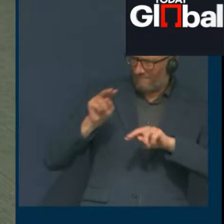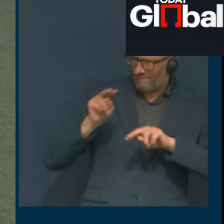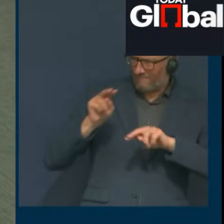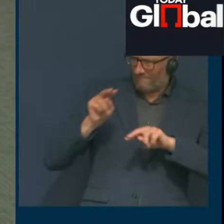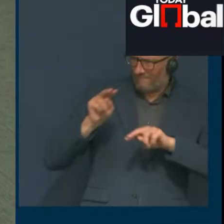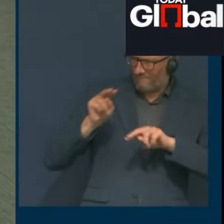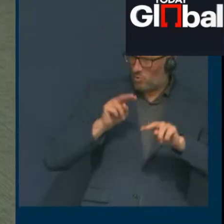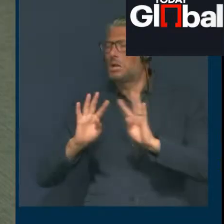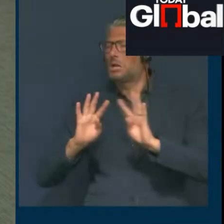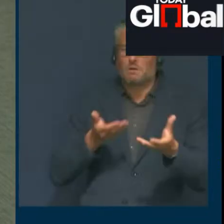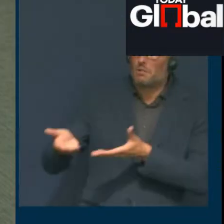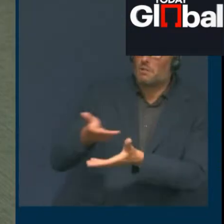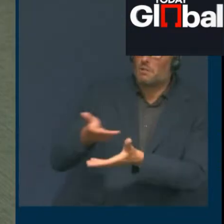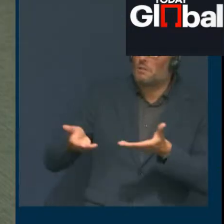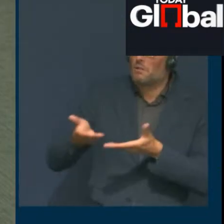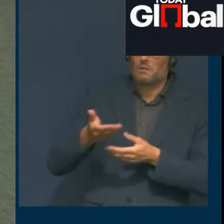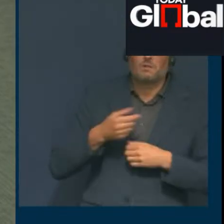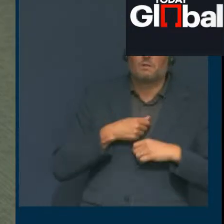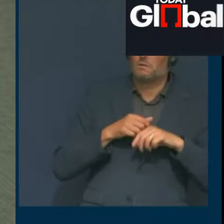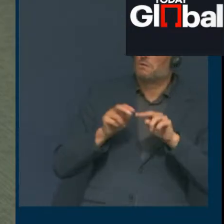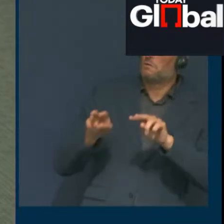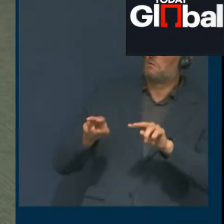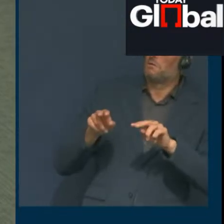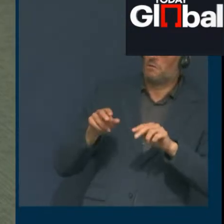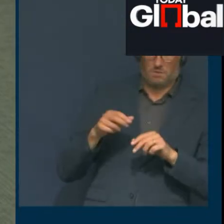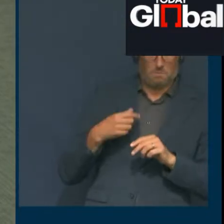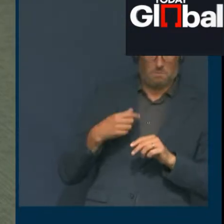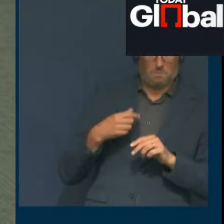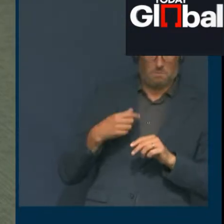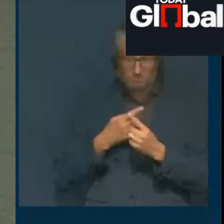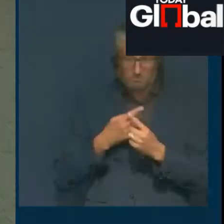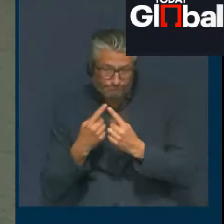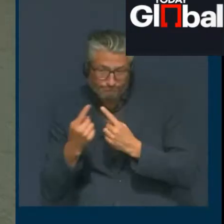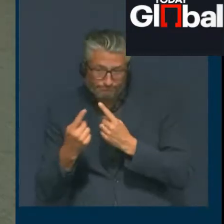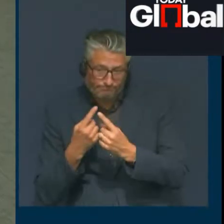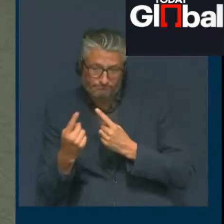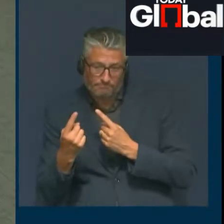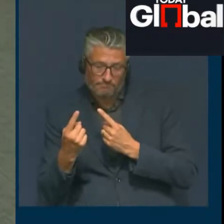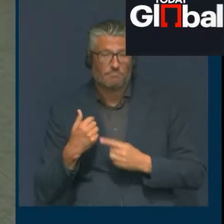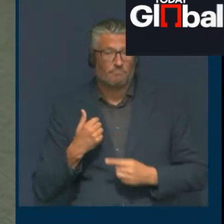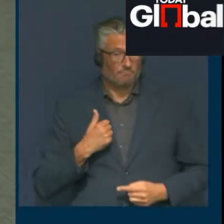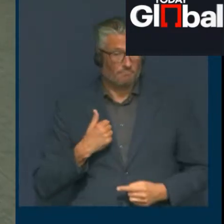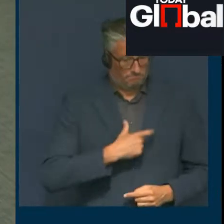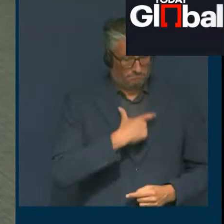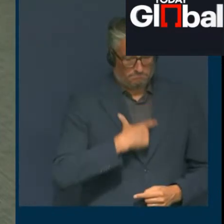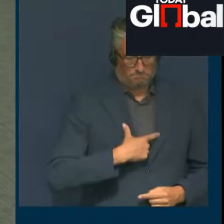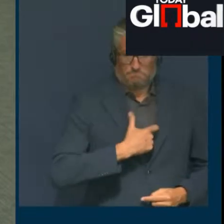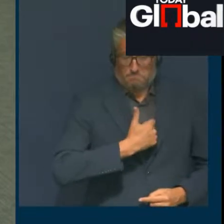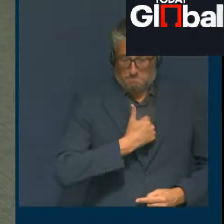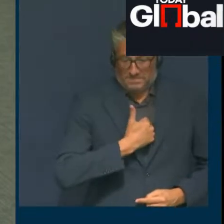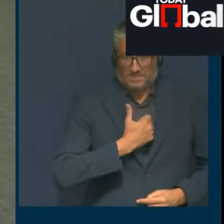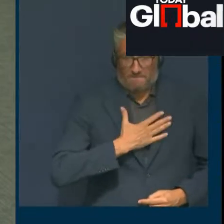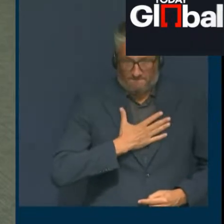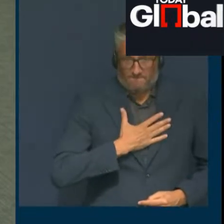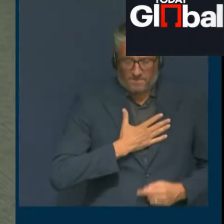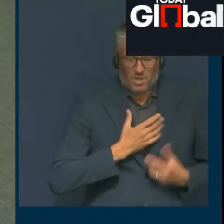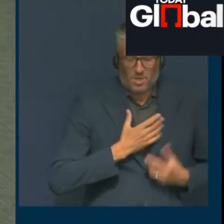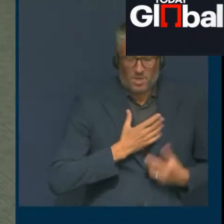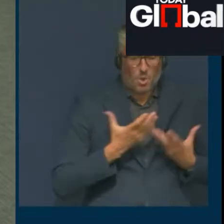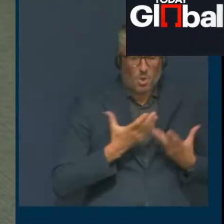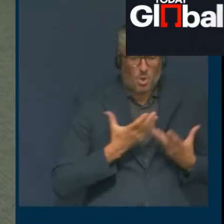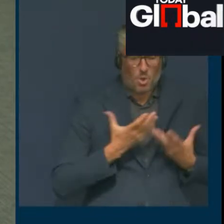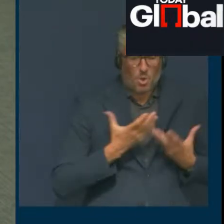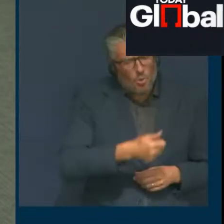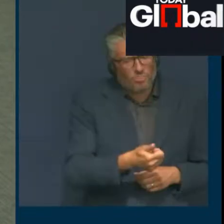discussing with the competent authorities. I personally had the opportunity, along with other persons with disabilities